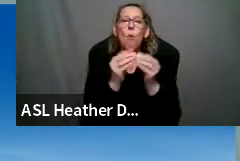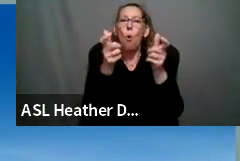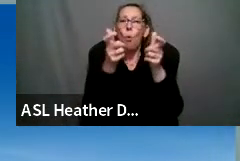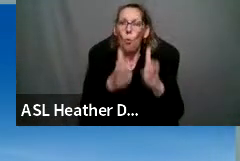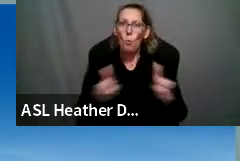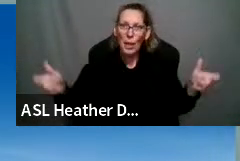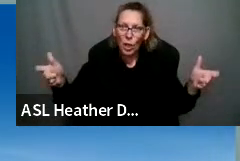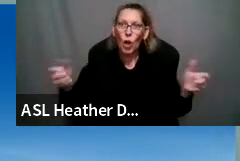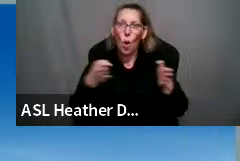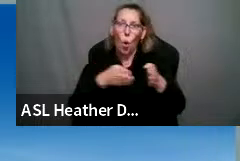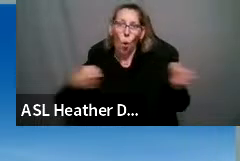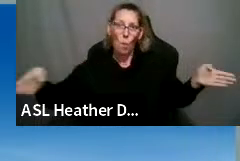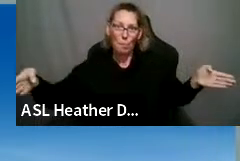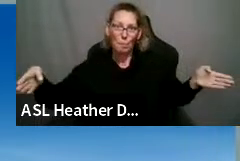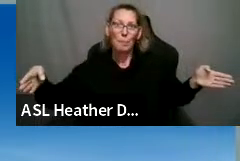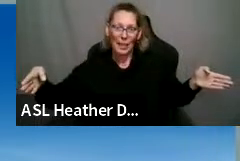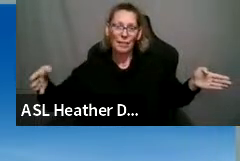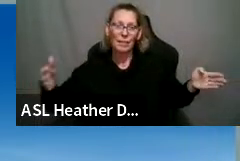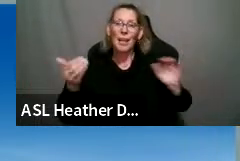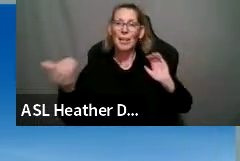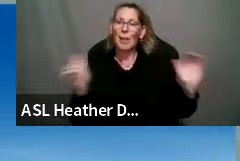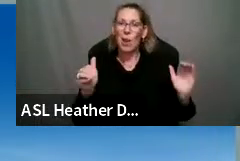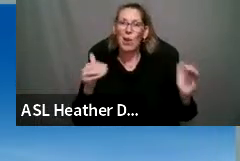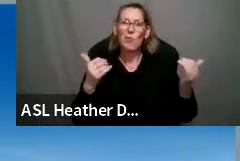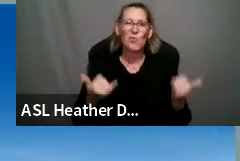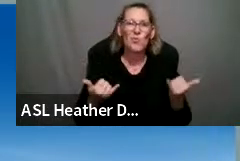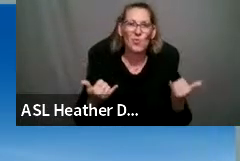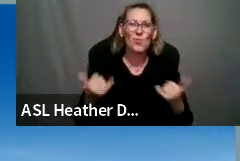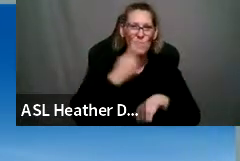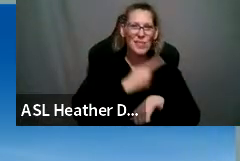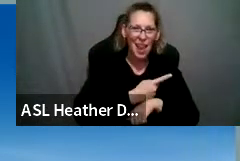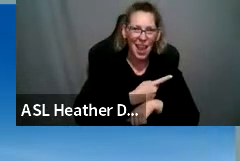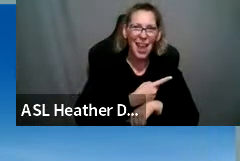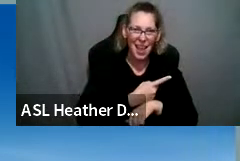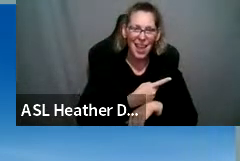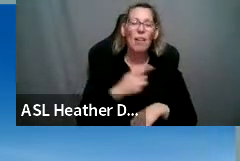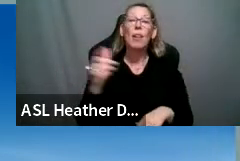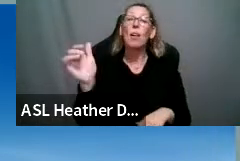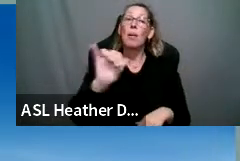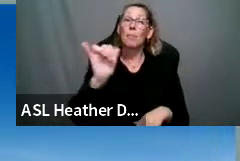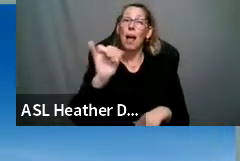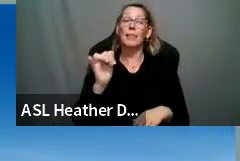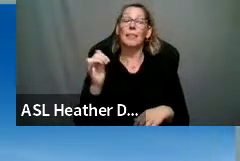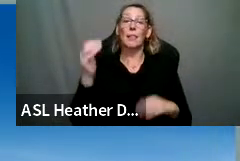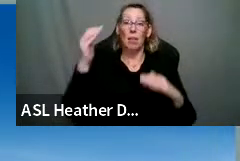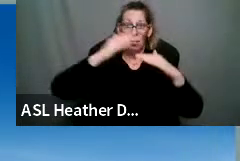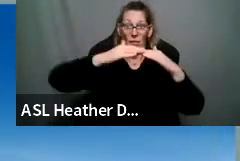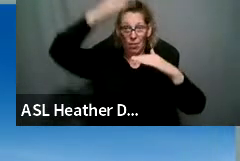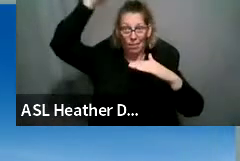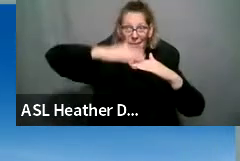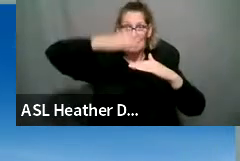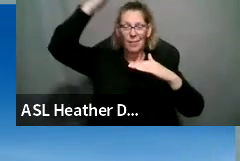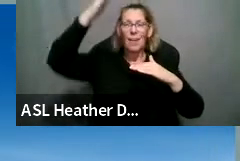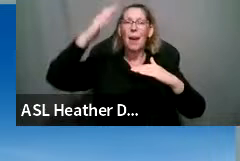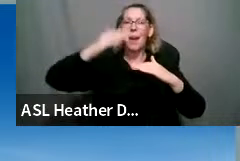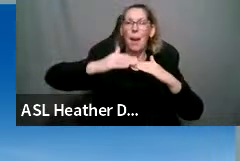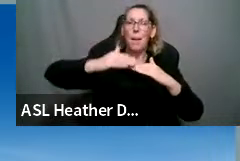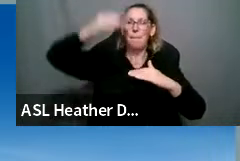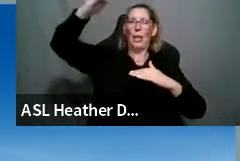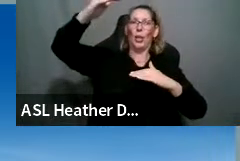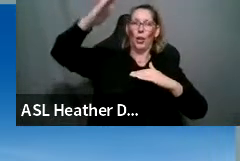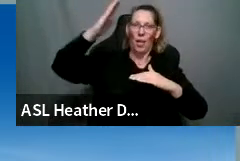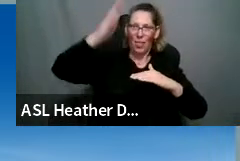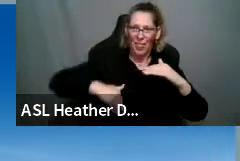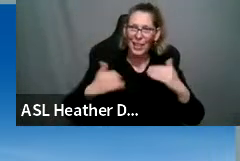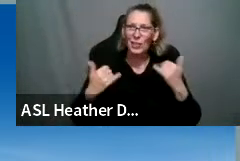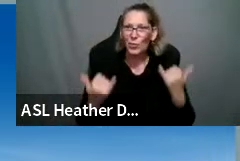for all of those channels compared to what there is today, as well as higher clearances, vertical clearances than what there